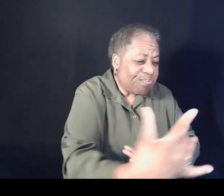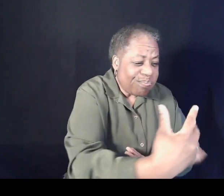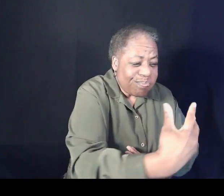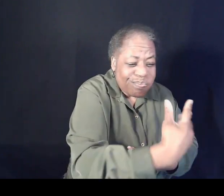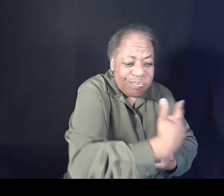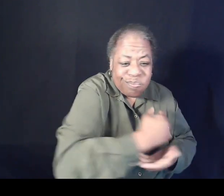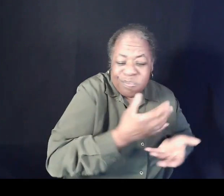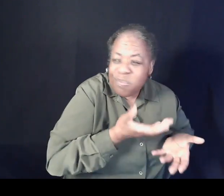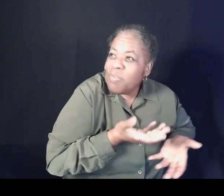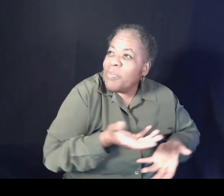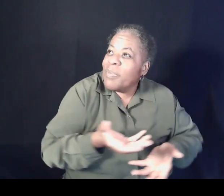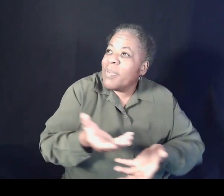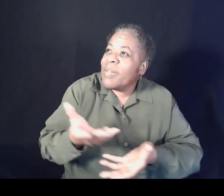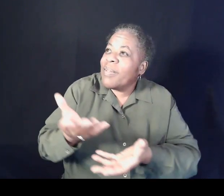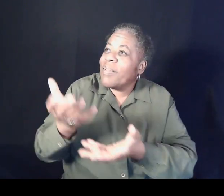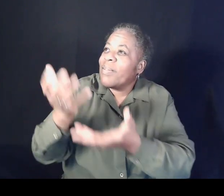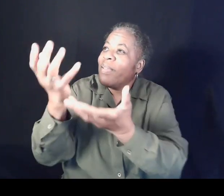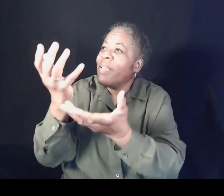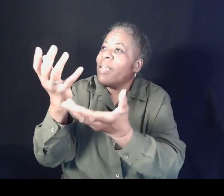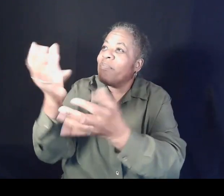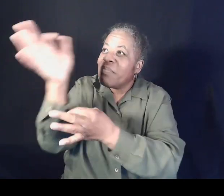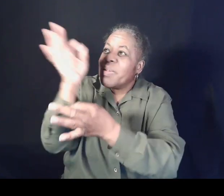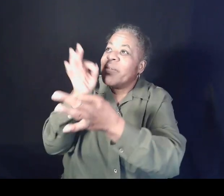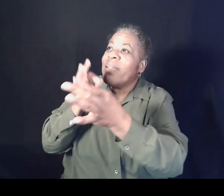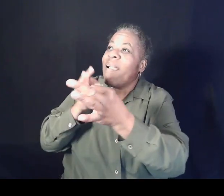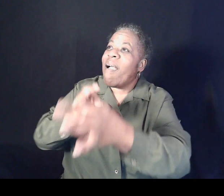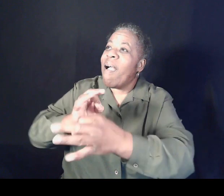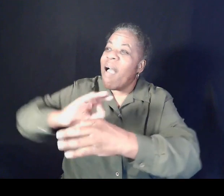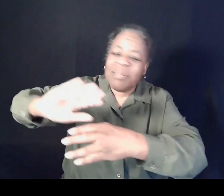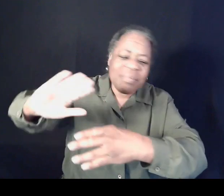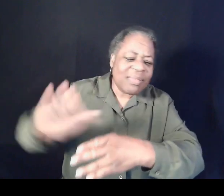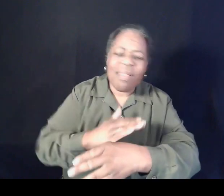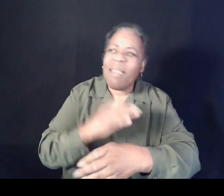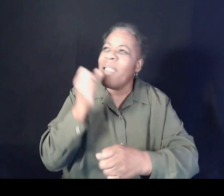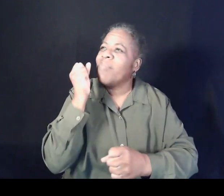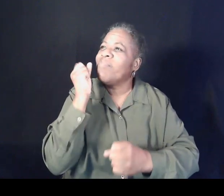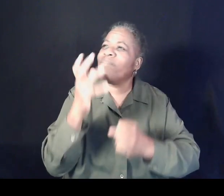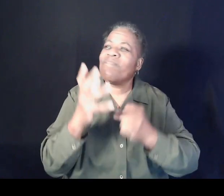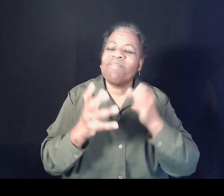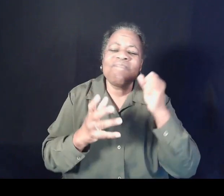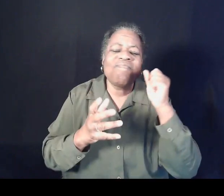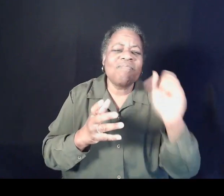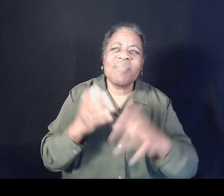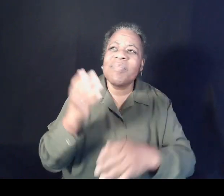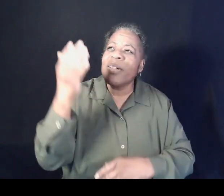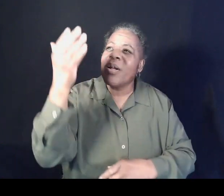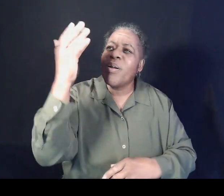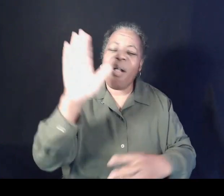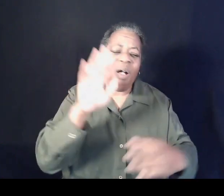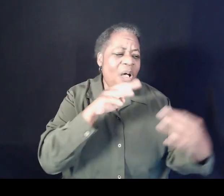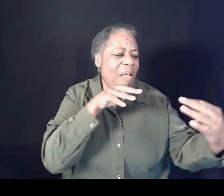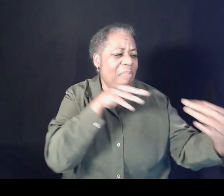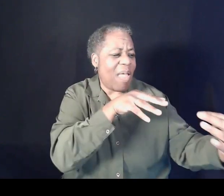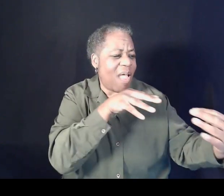feet, I'll sing through the night. Oh God, the battle belongs to you.